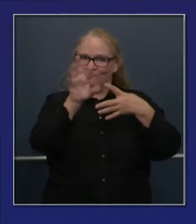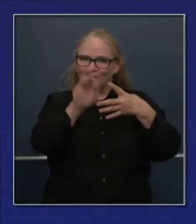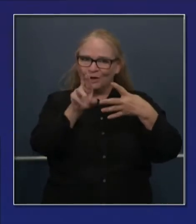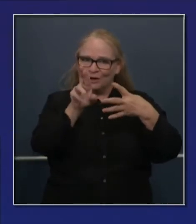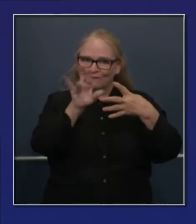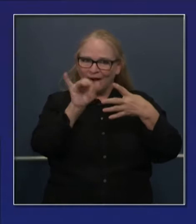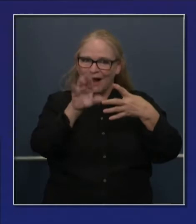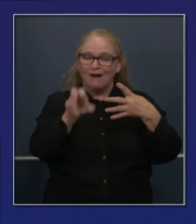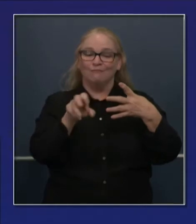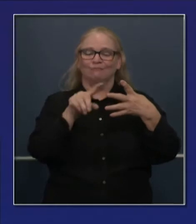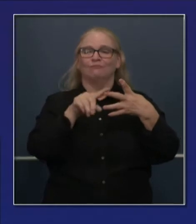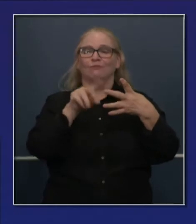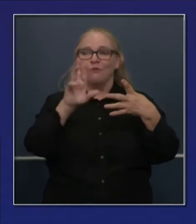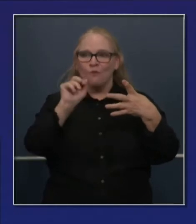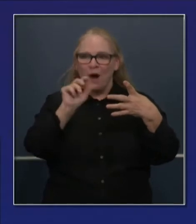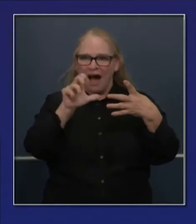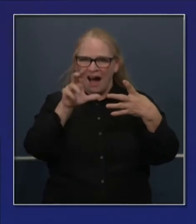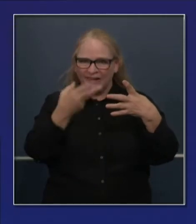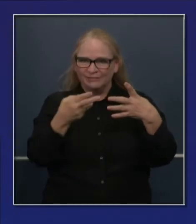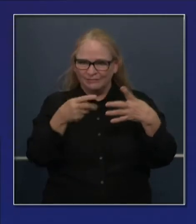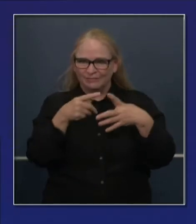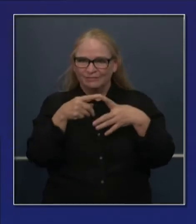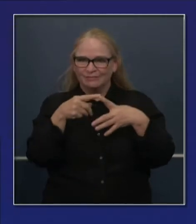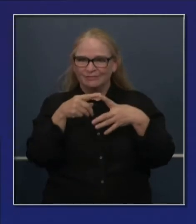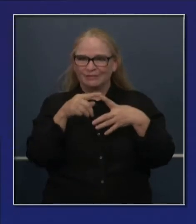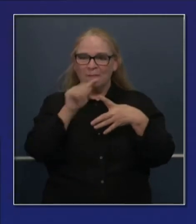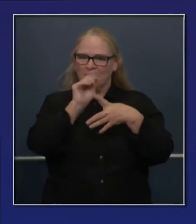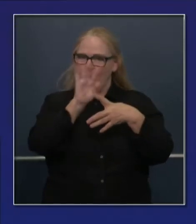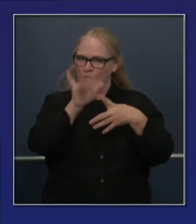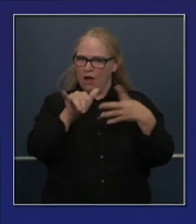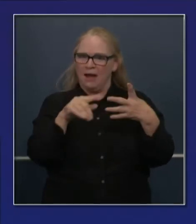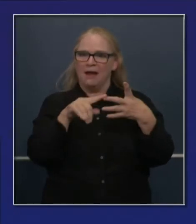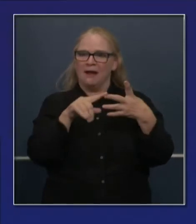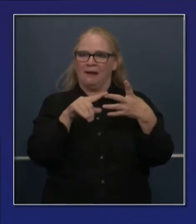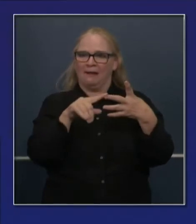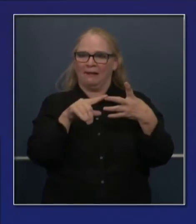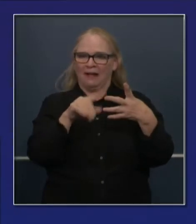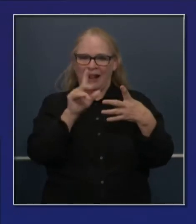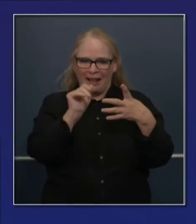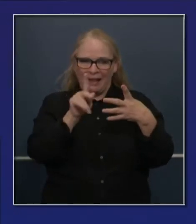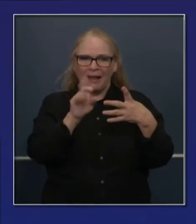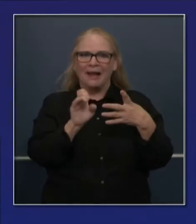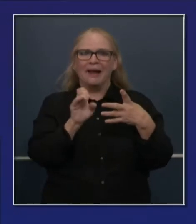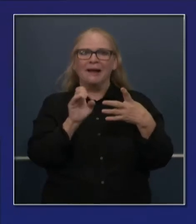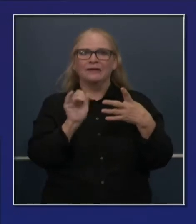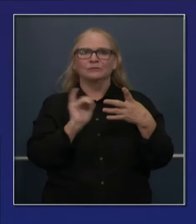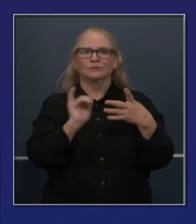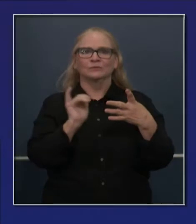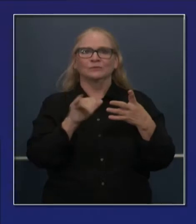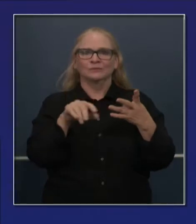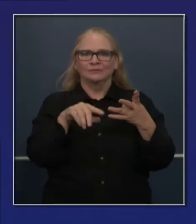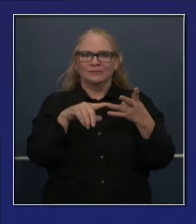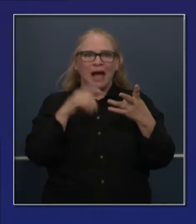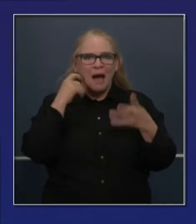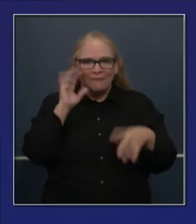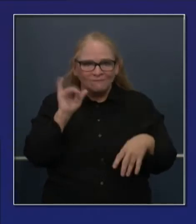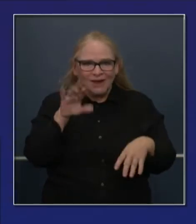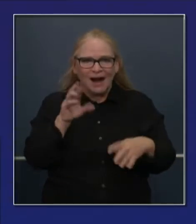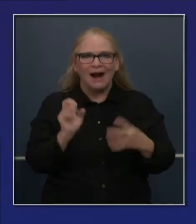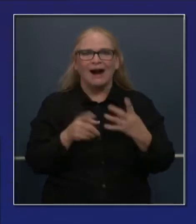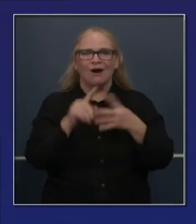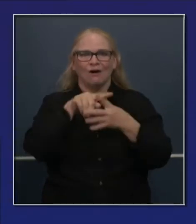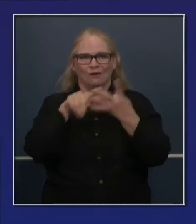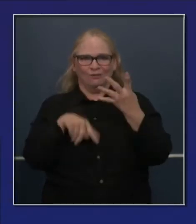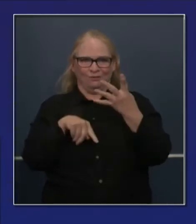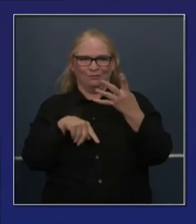generated headlines near Monterey County, Ranch Fire and Lake Fire in LA County area. Of course, the Apple Fire, which is